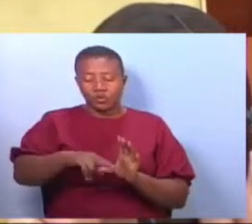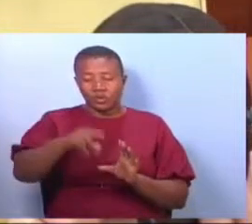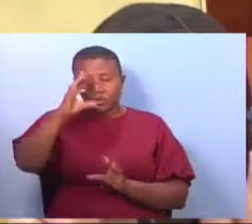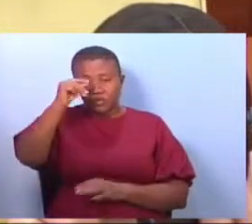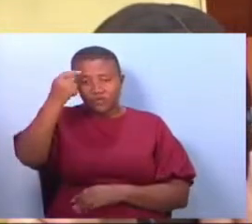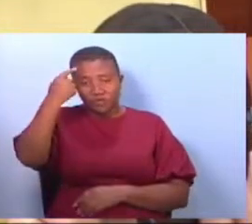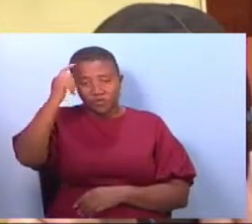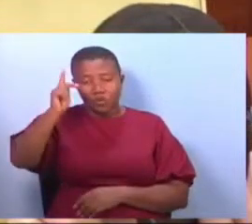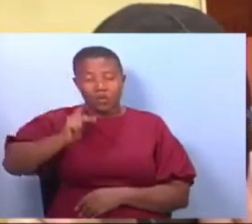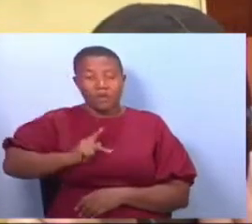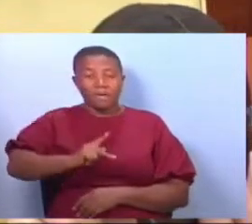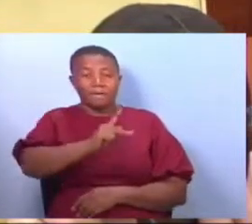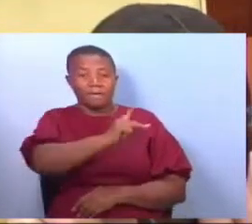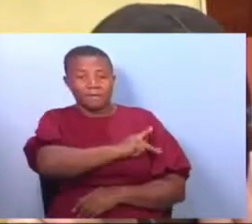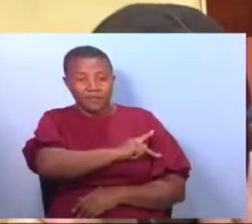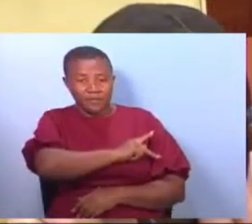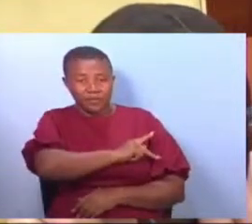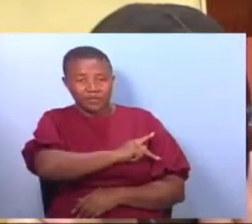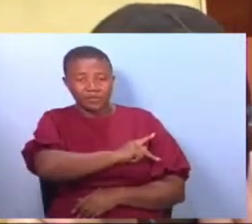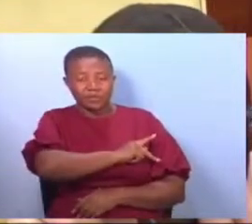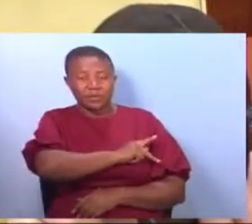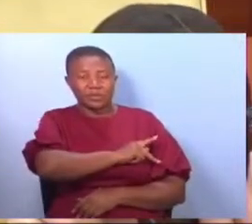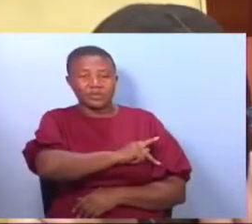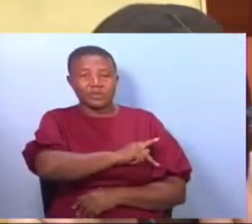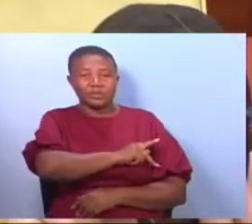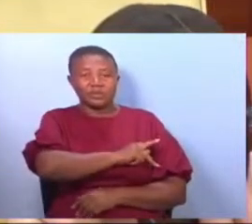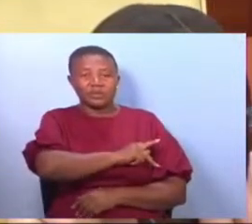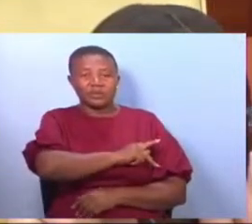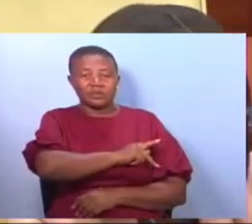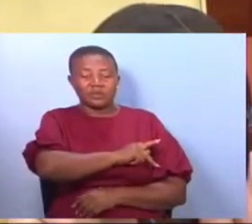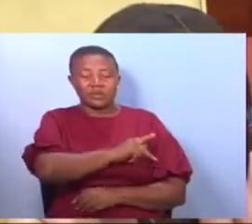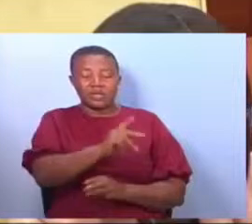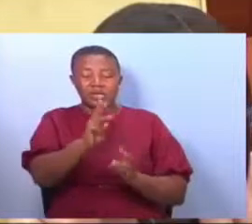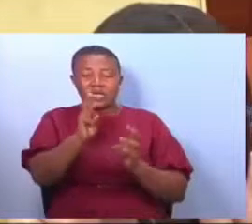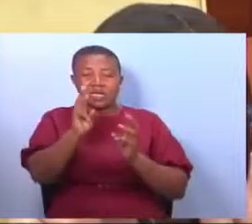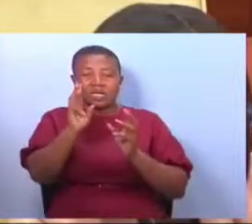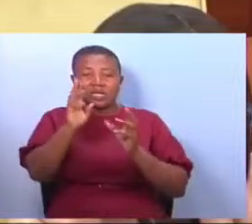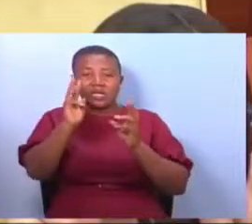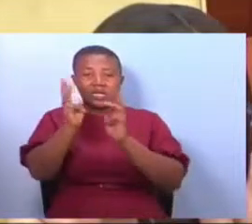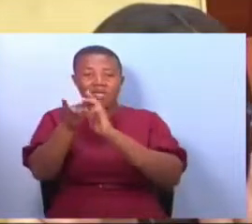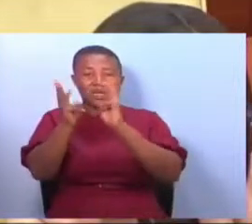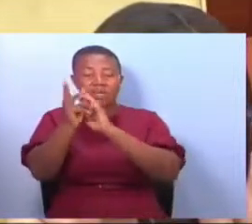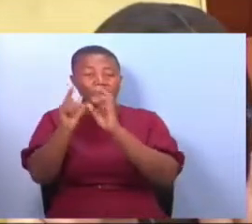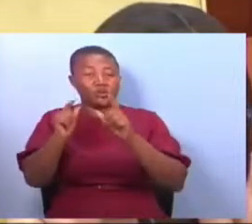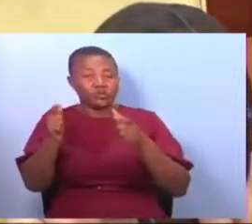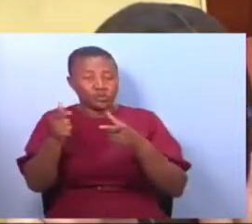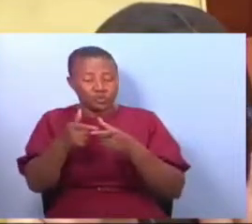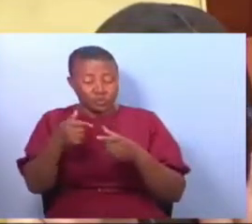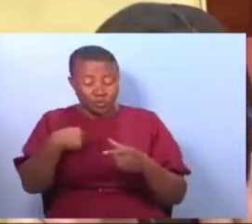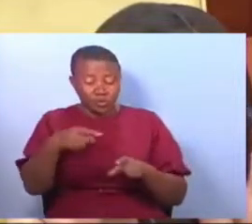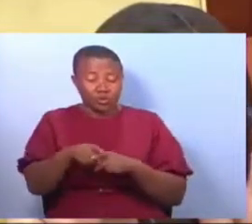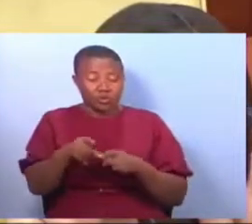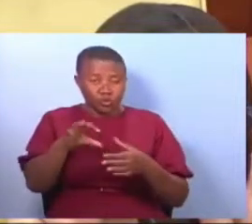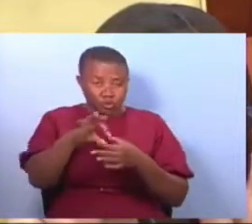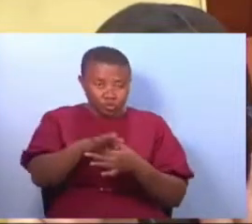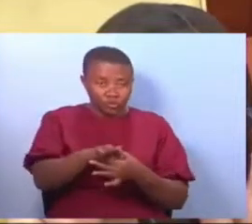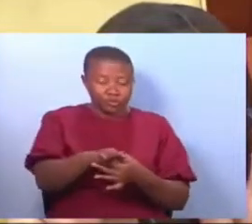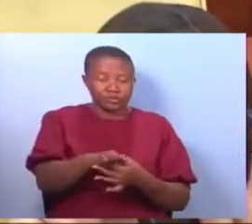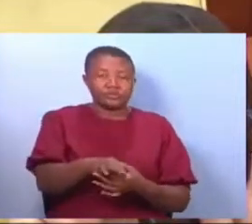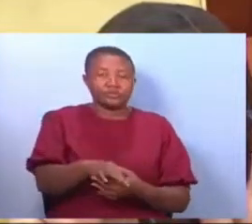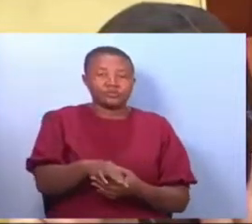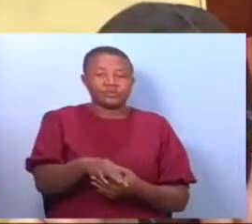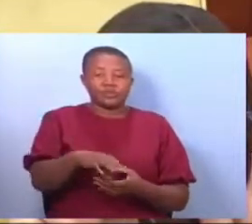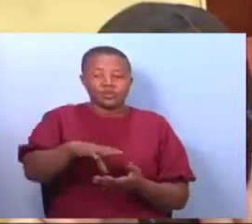Parliamentary Climate Caucus, of which I was a member. As a student of sustainable